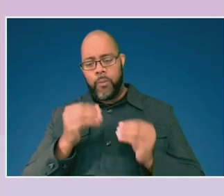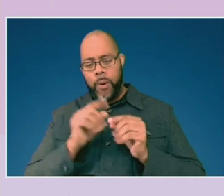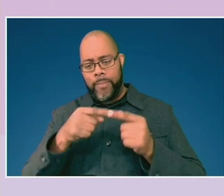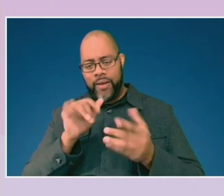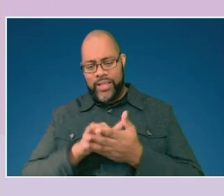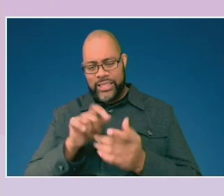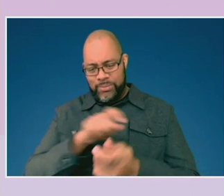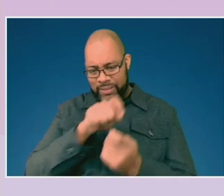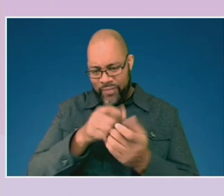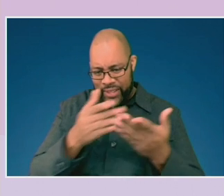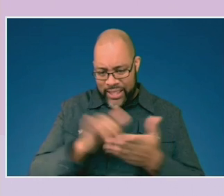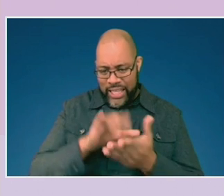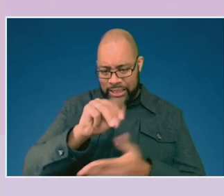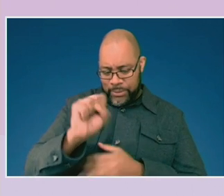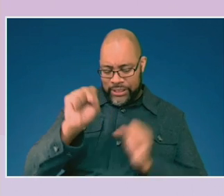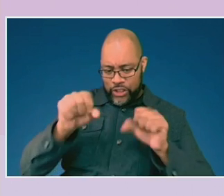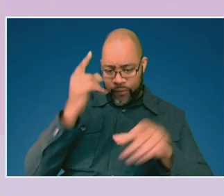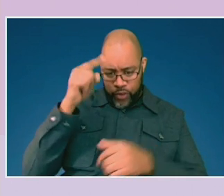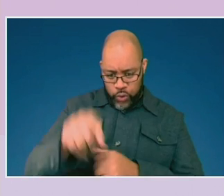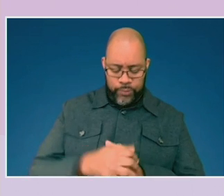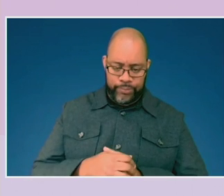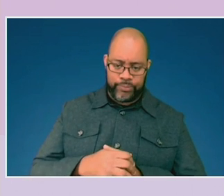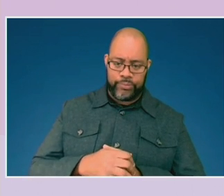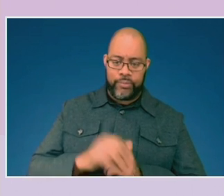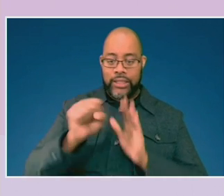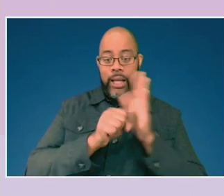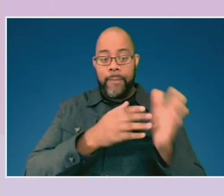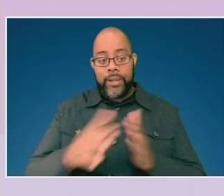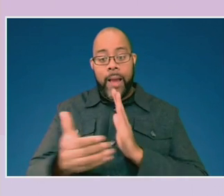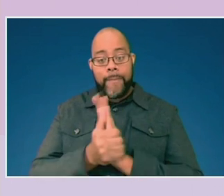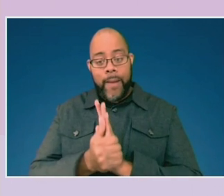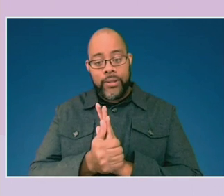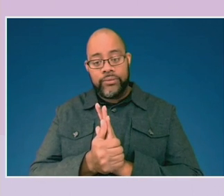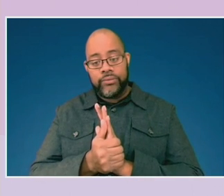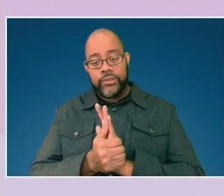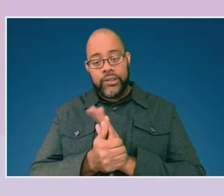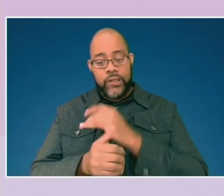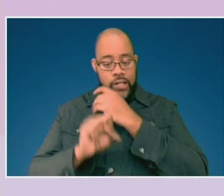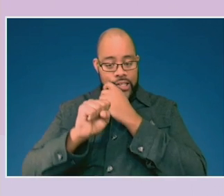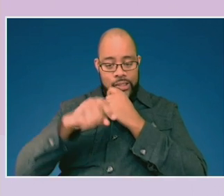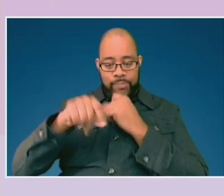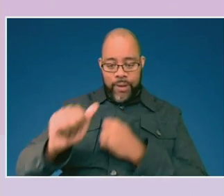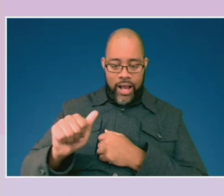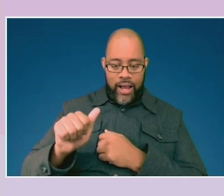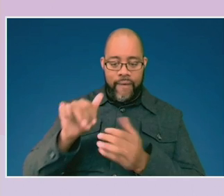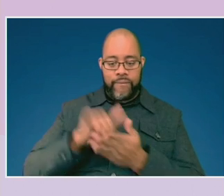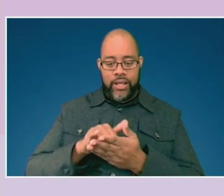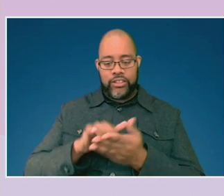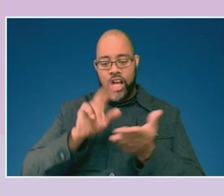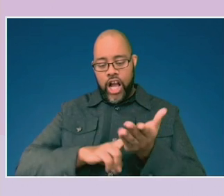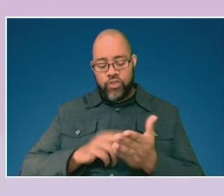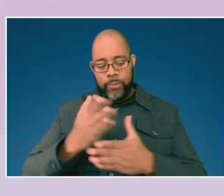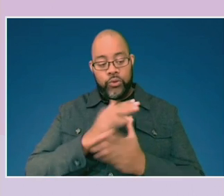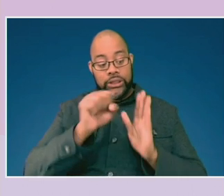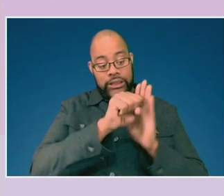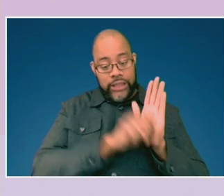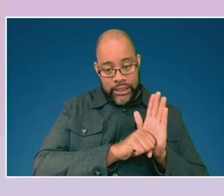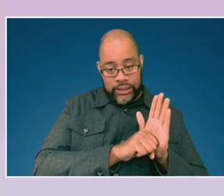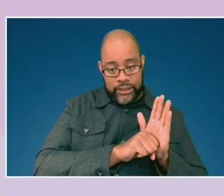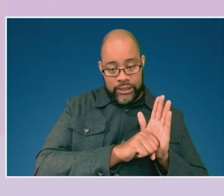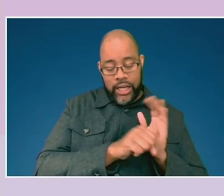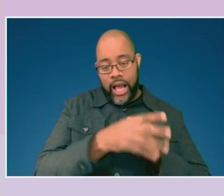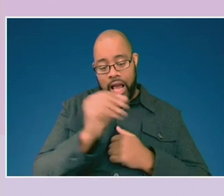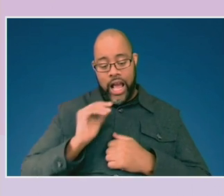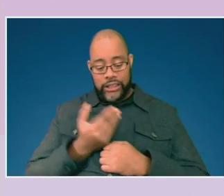specific things that CMS can do for you. The state plan amendment, or what we call the SPA, is the contract between the state and us